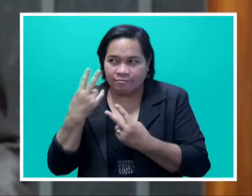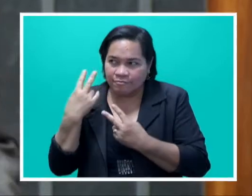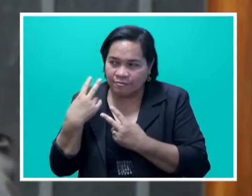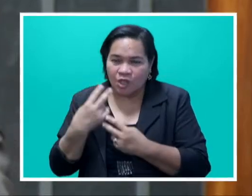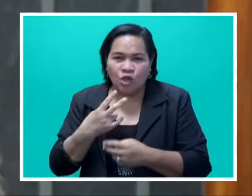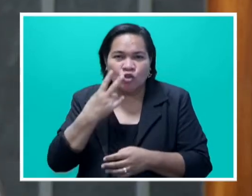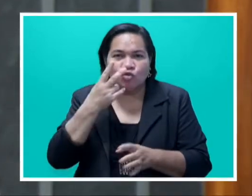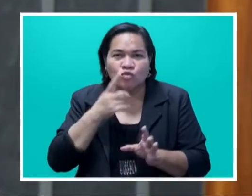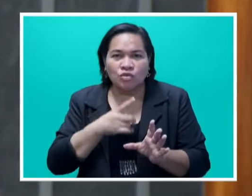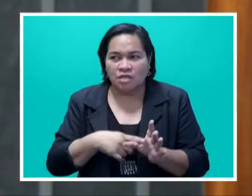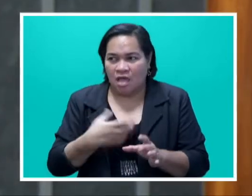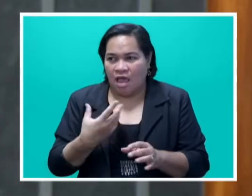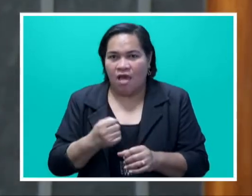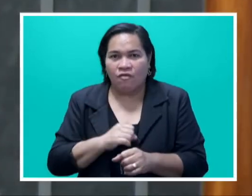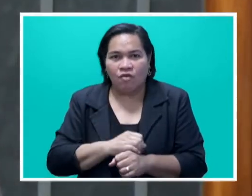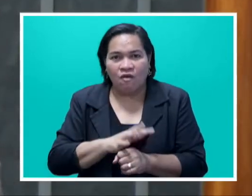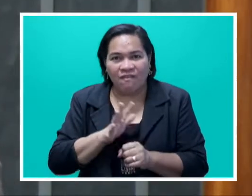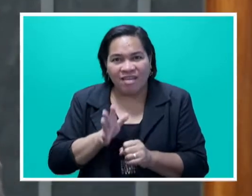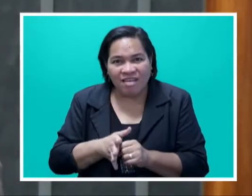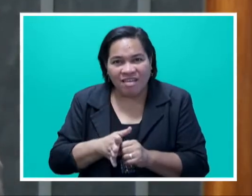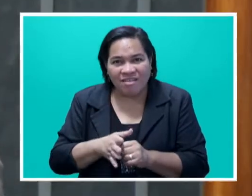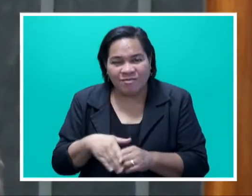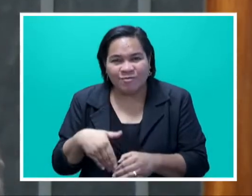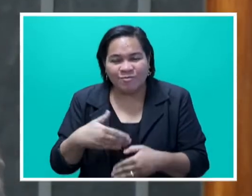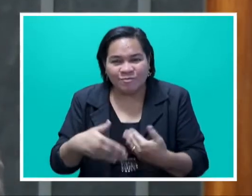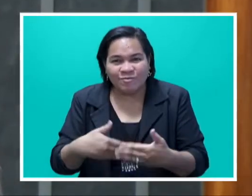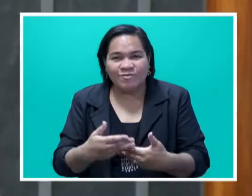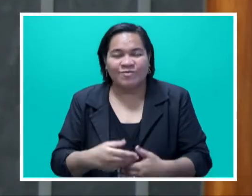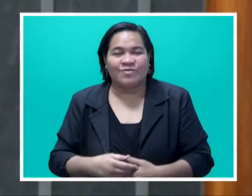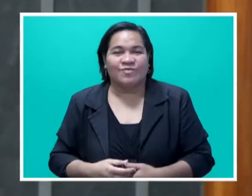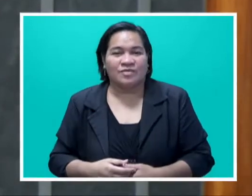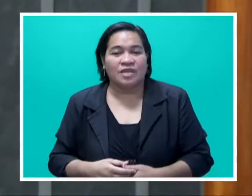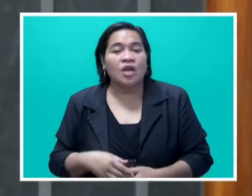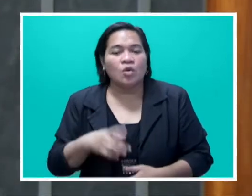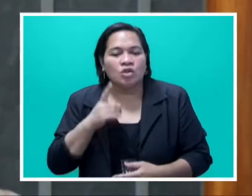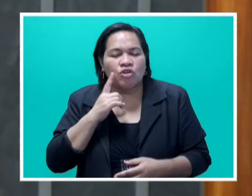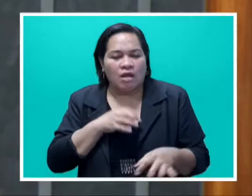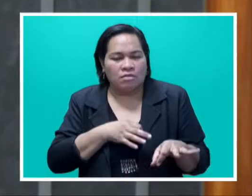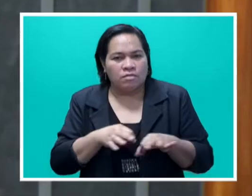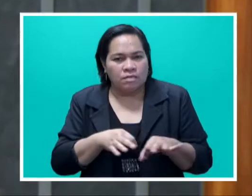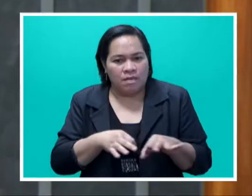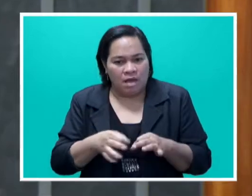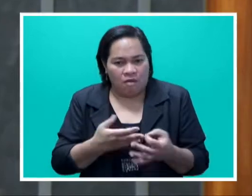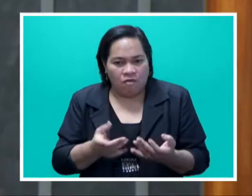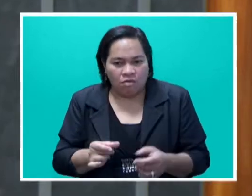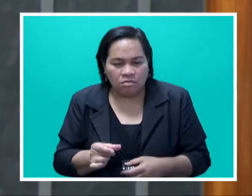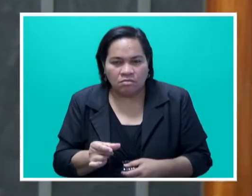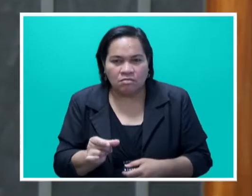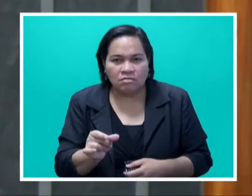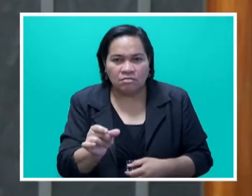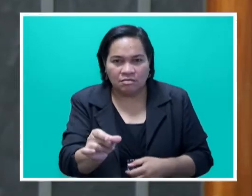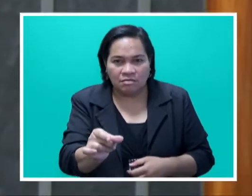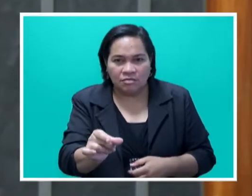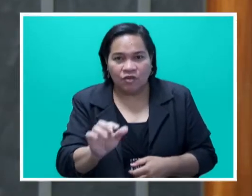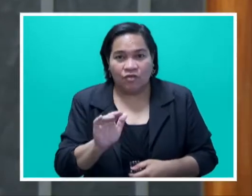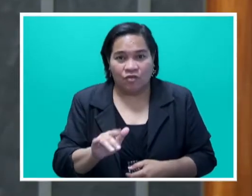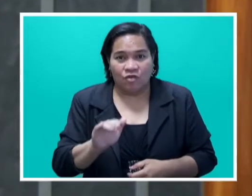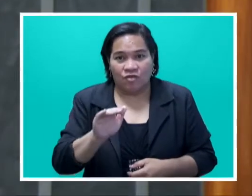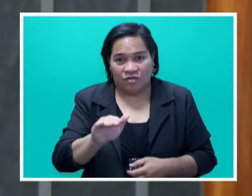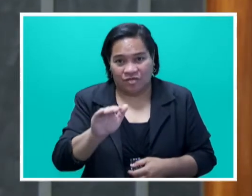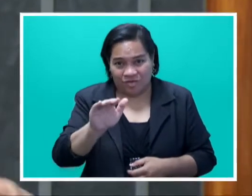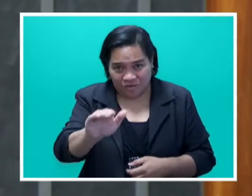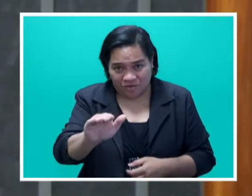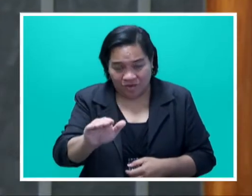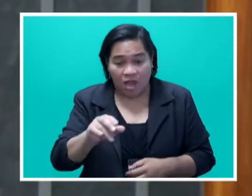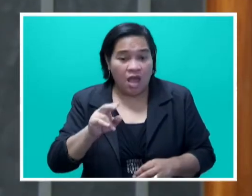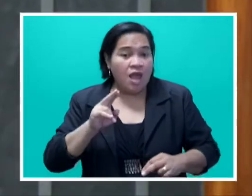COVID-19 and map our pathways out of it. Mr. Speaker said Fiji has